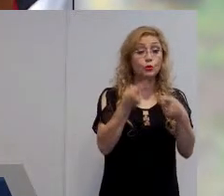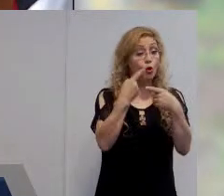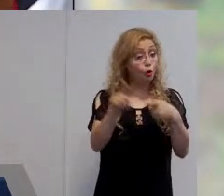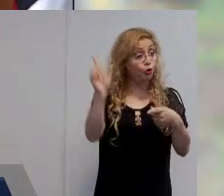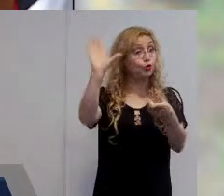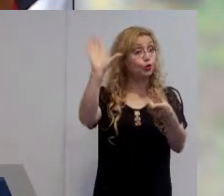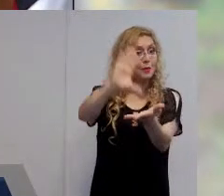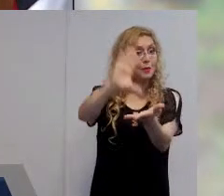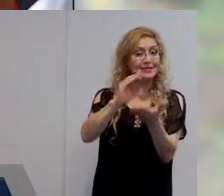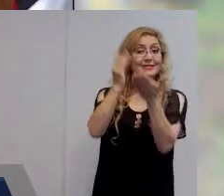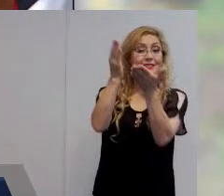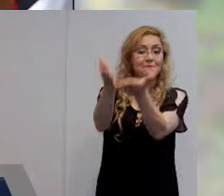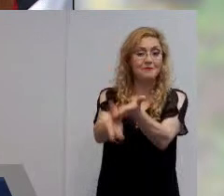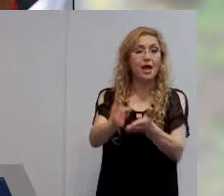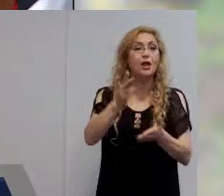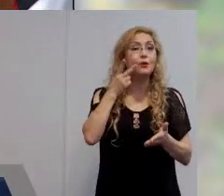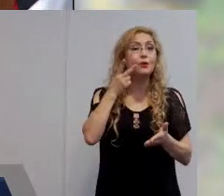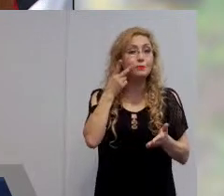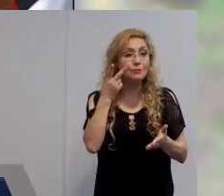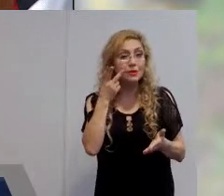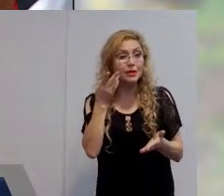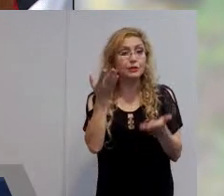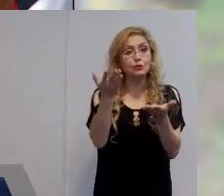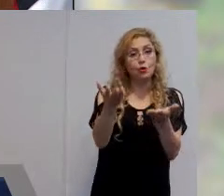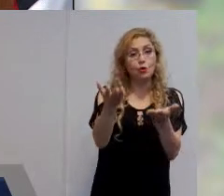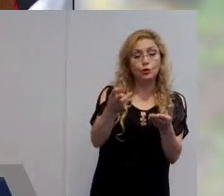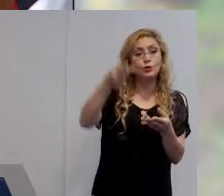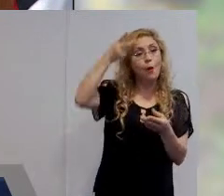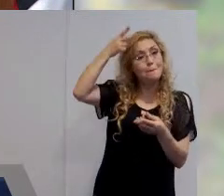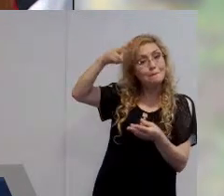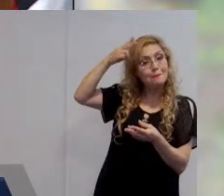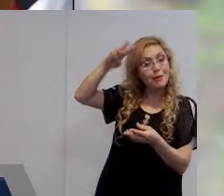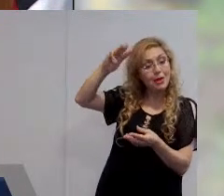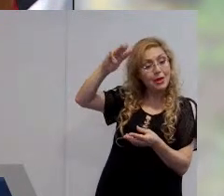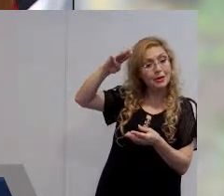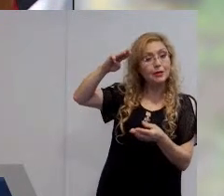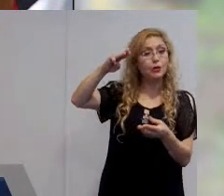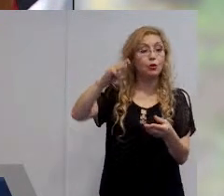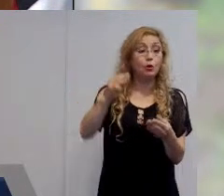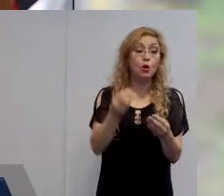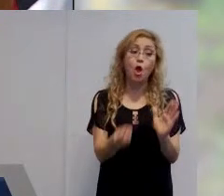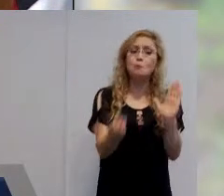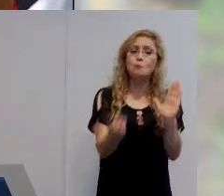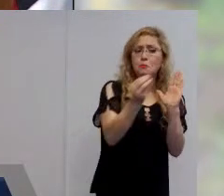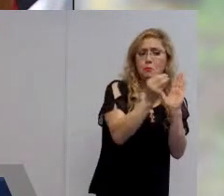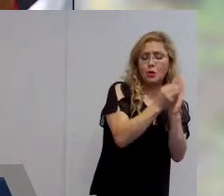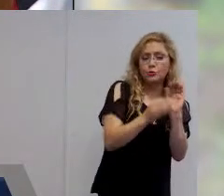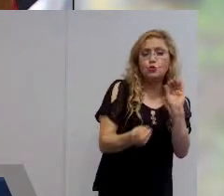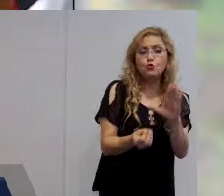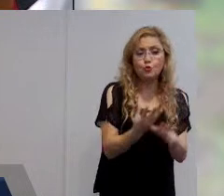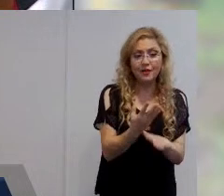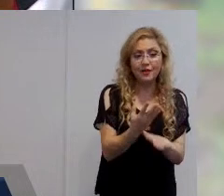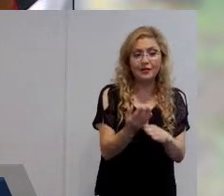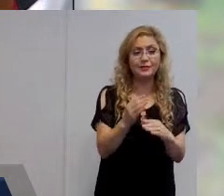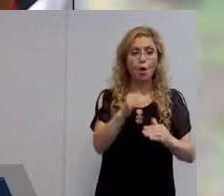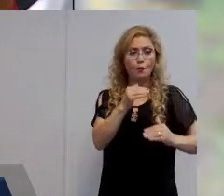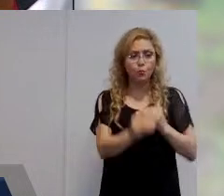processing, a soybean meal processing plant, a soybean oil